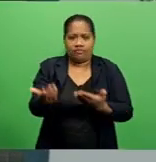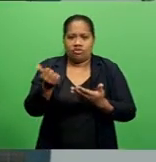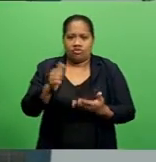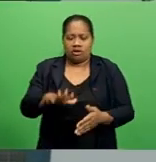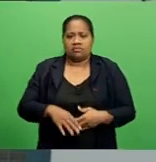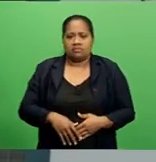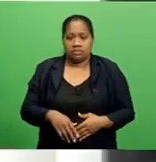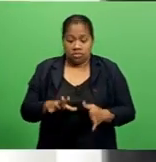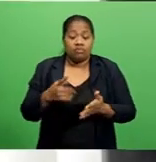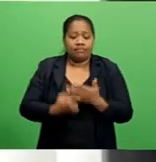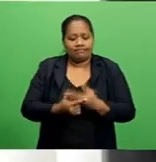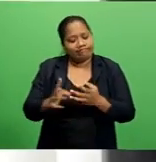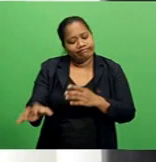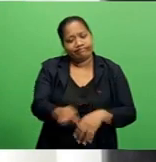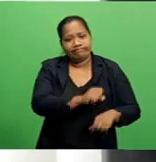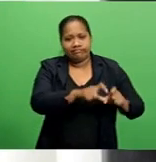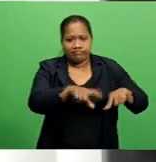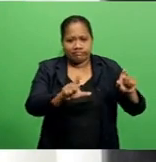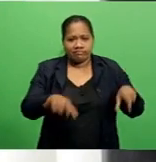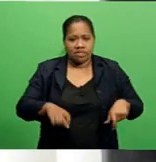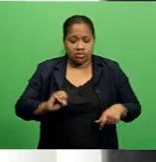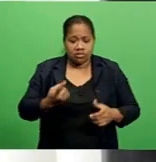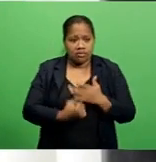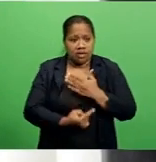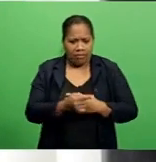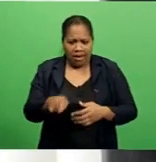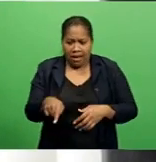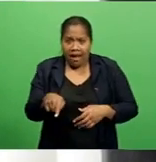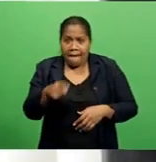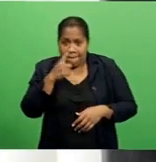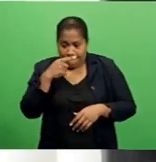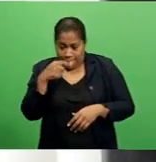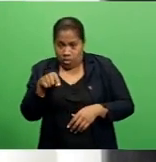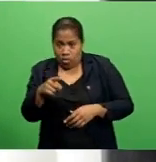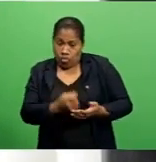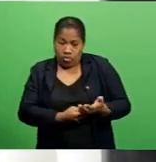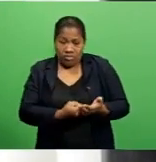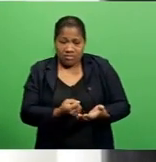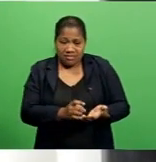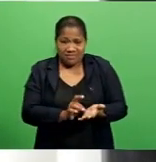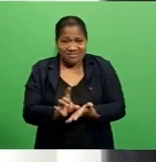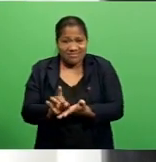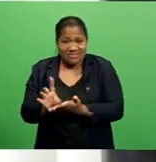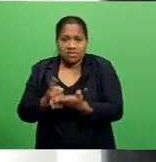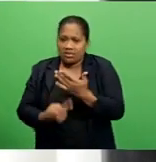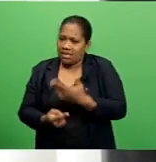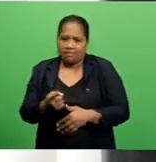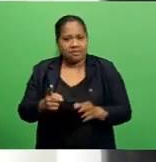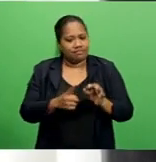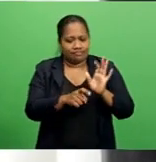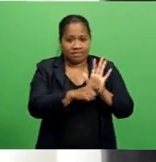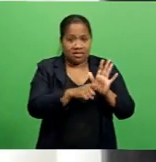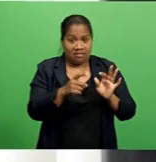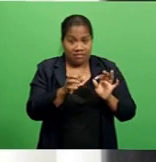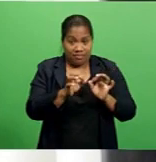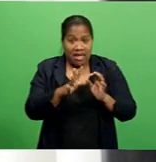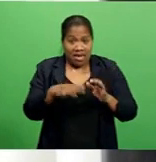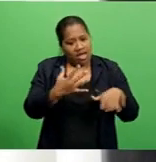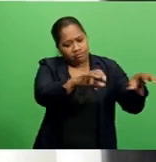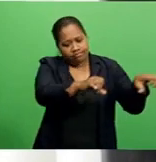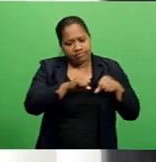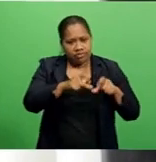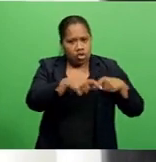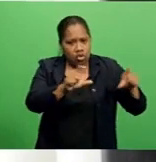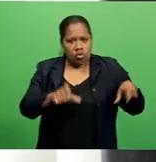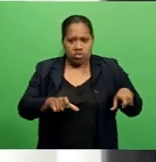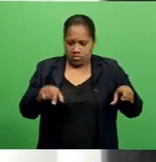have resources where they've taken PRB to court. They have money. They've hired